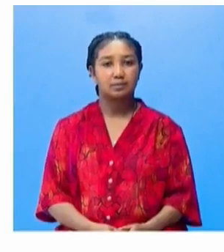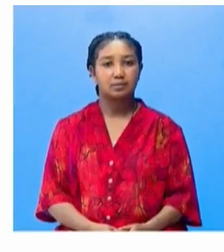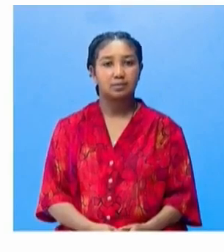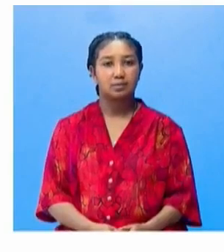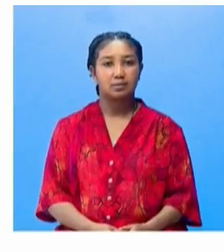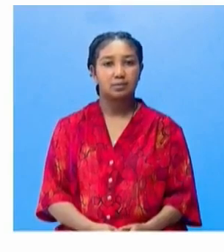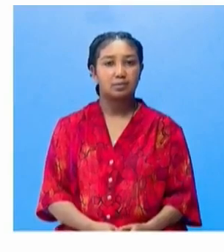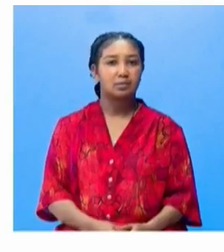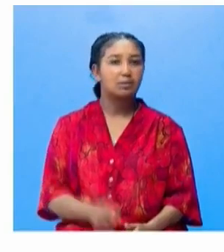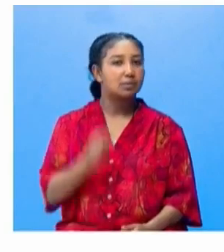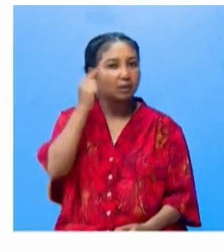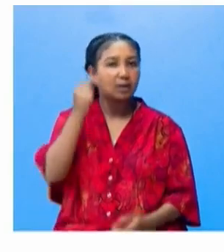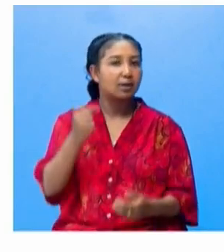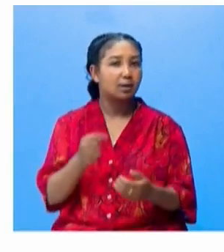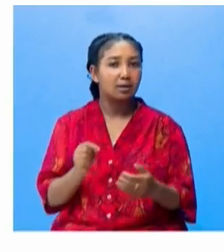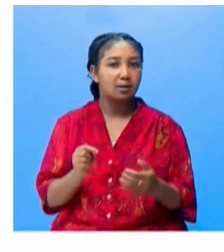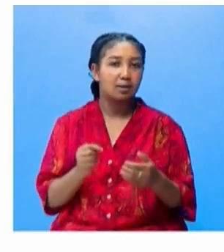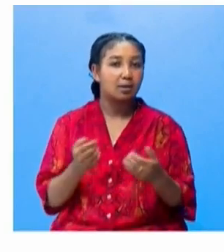about?